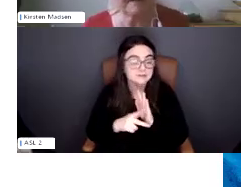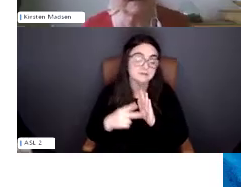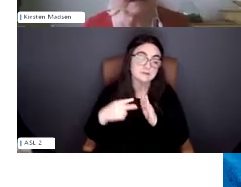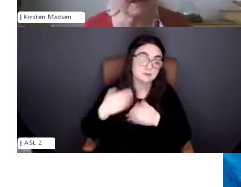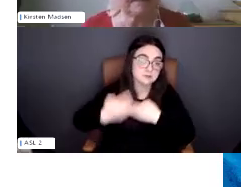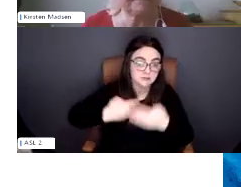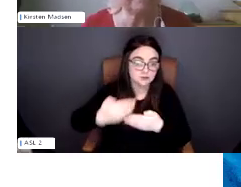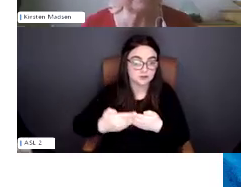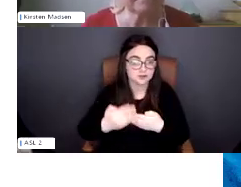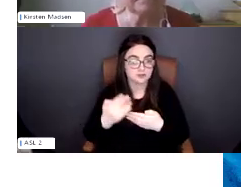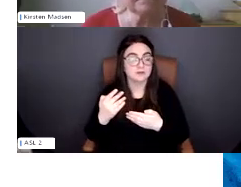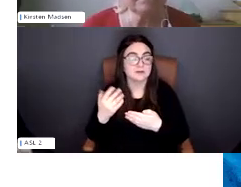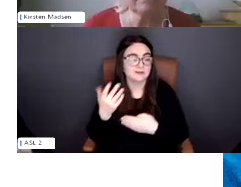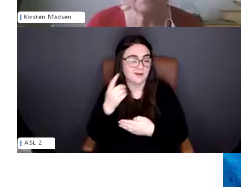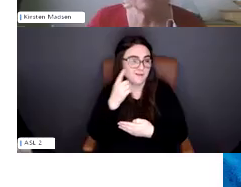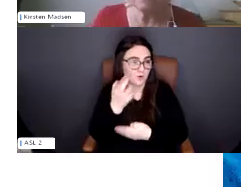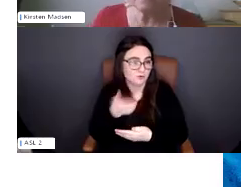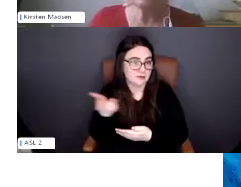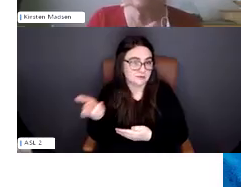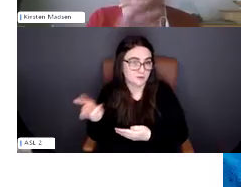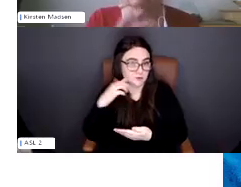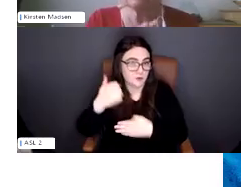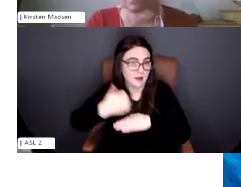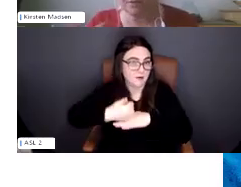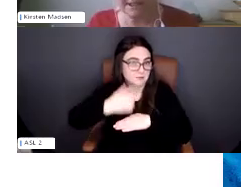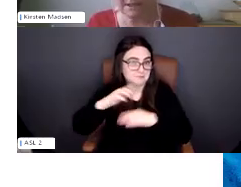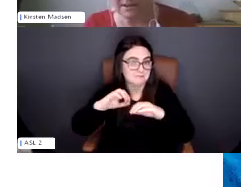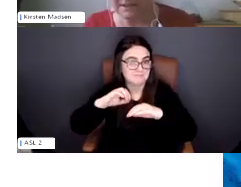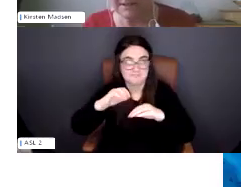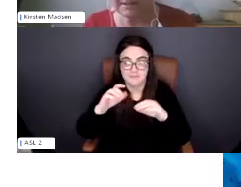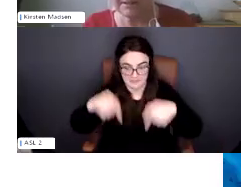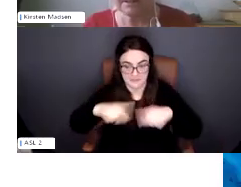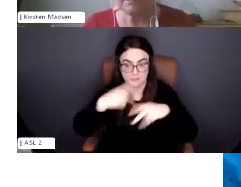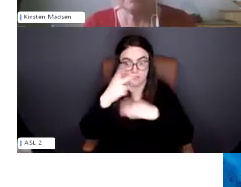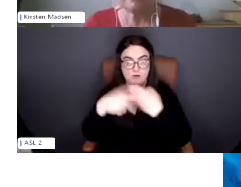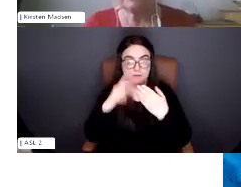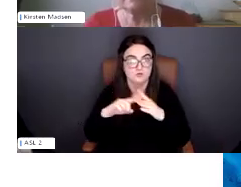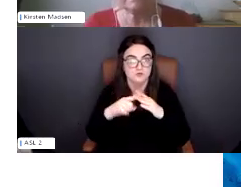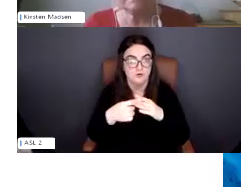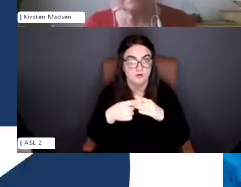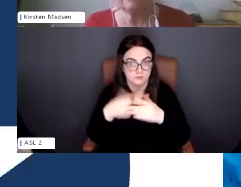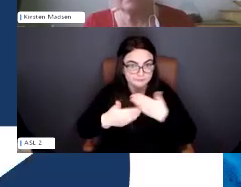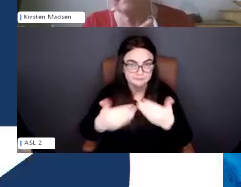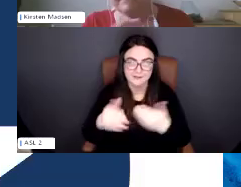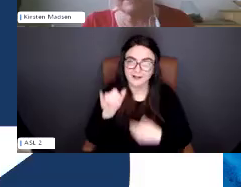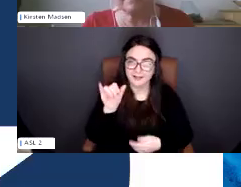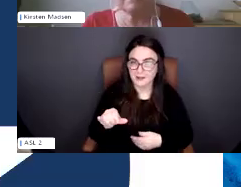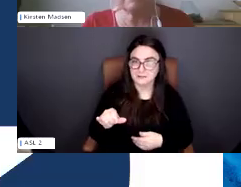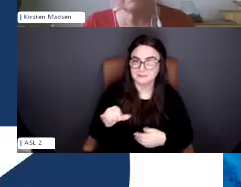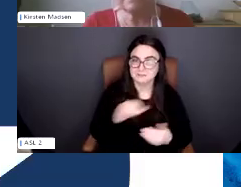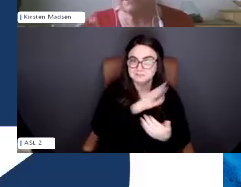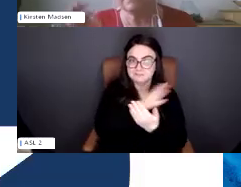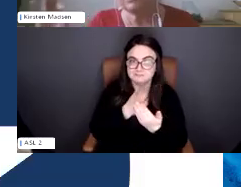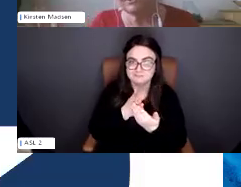with setting this up. So that's how the toolkit looks. As I had said on the